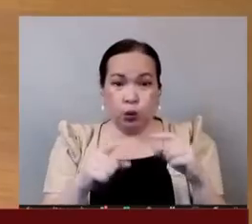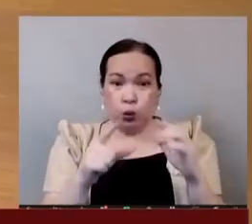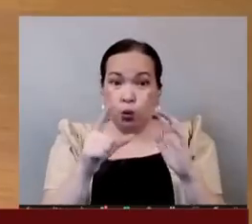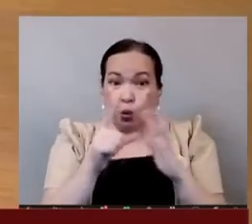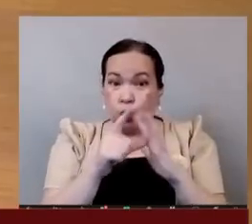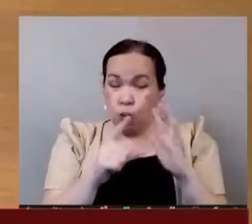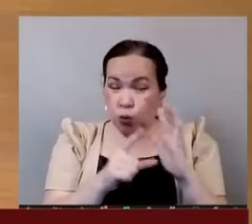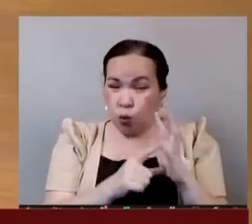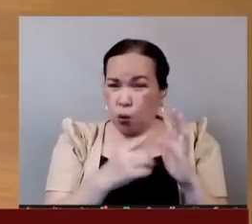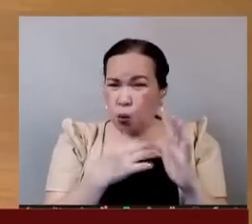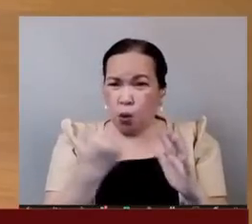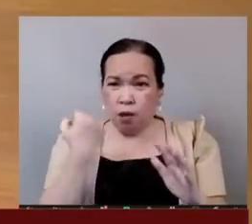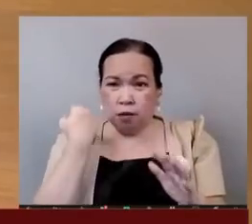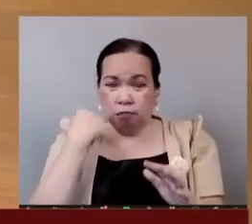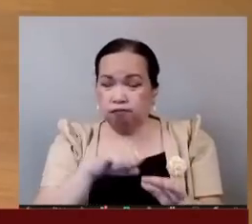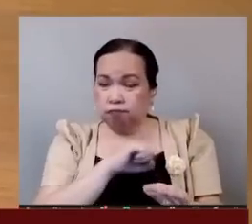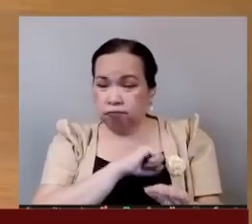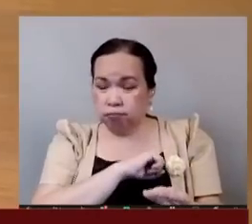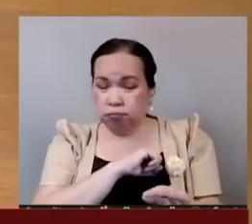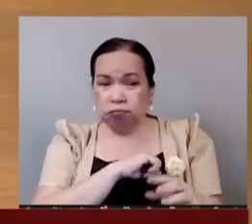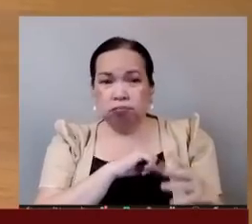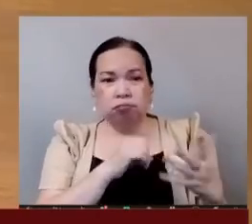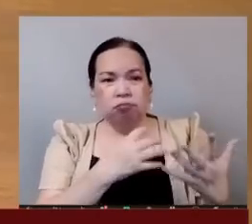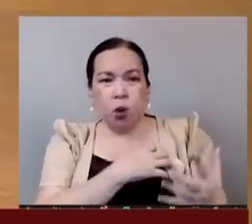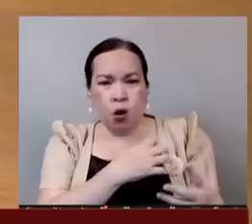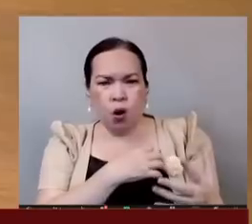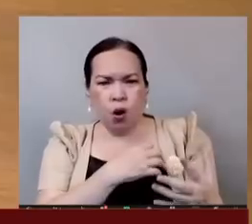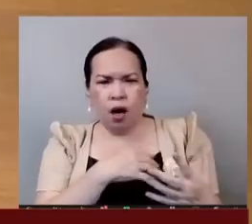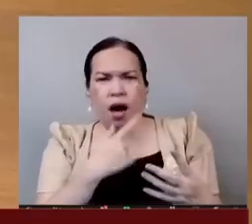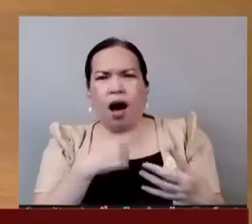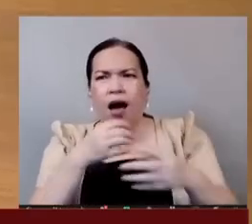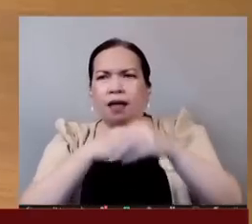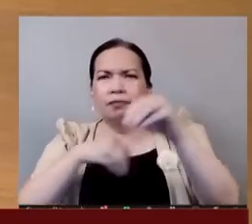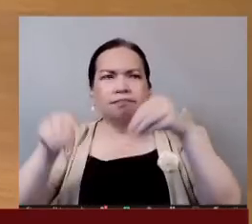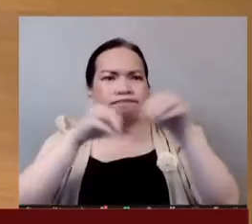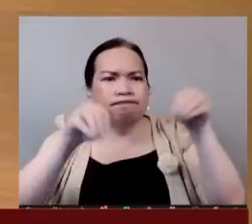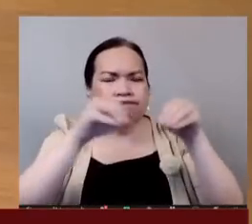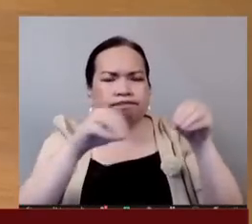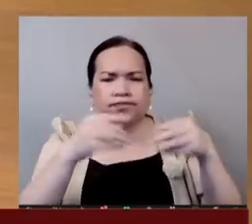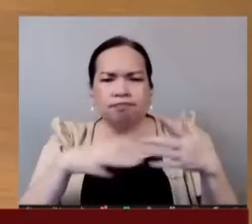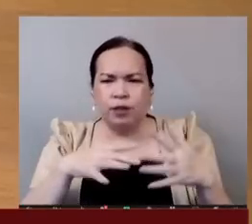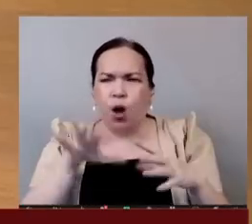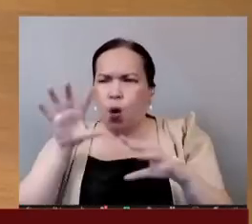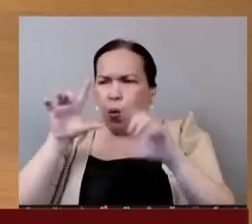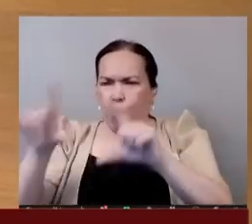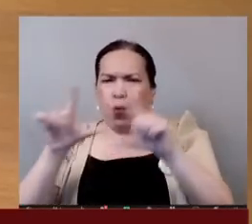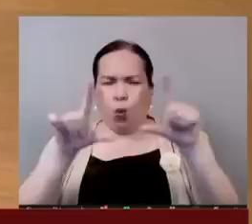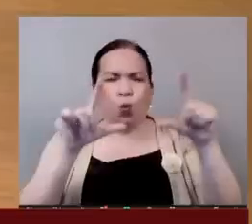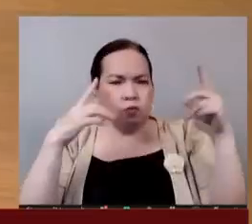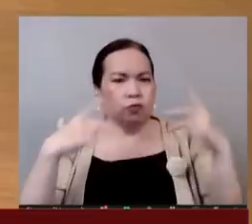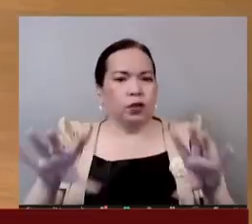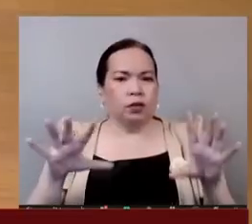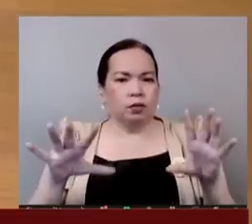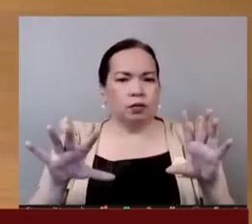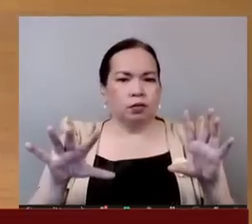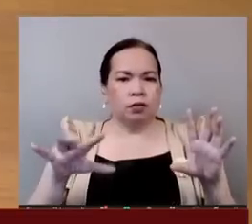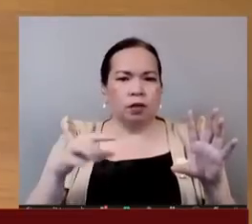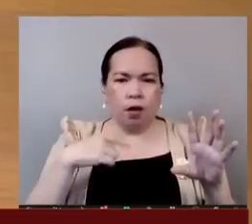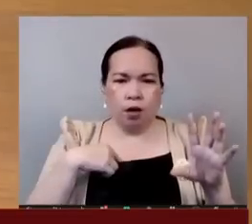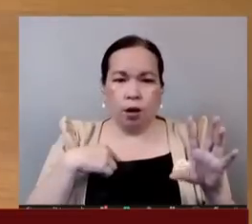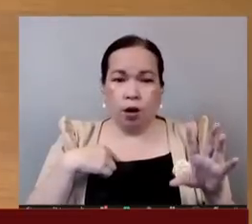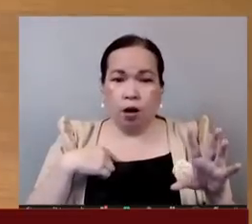others involved in the highly nefarious drug trade have been exposed. I will be accepting